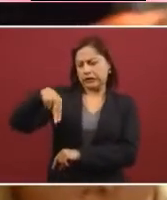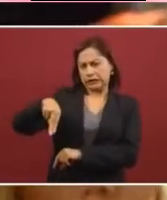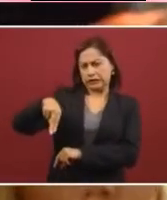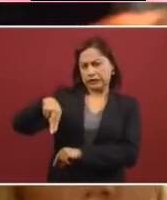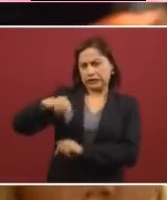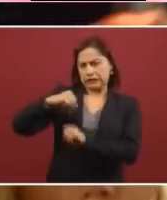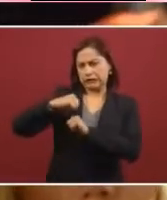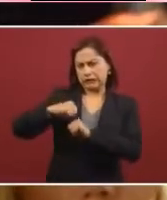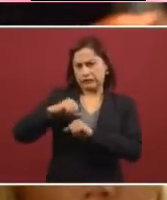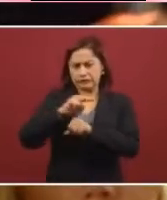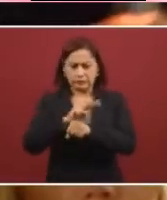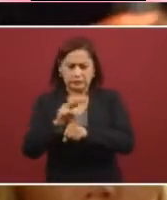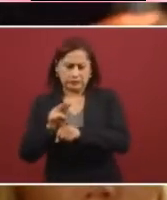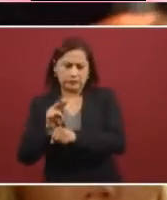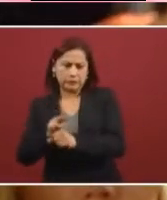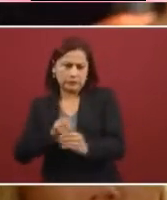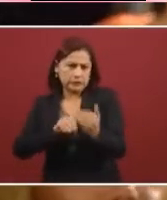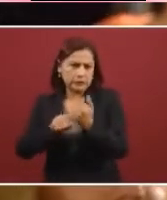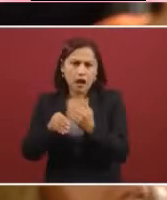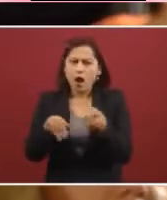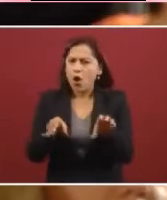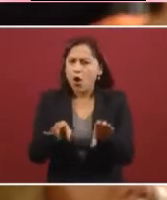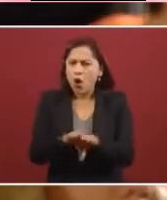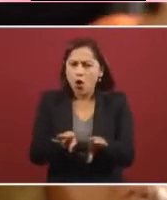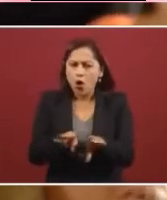vigilance on the roads.